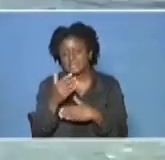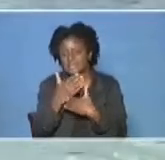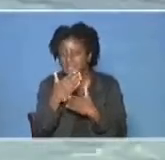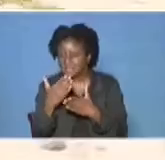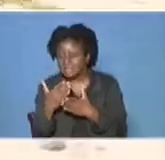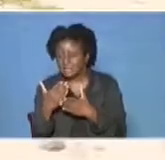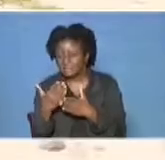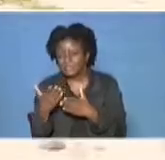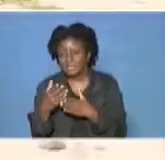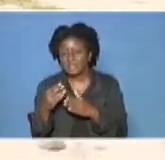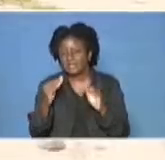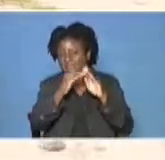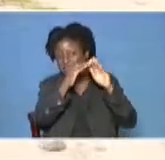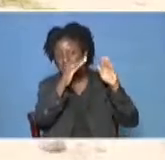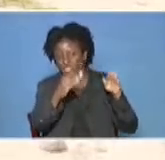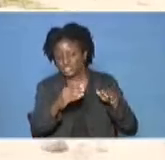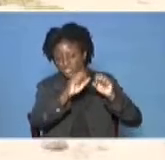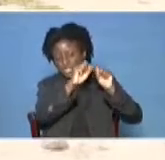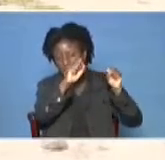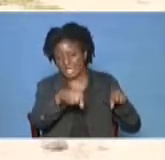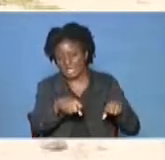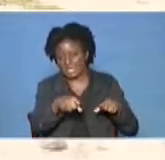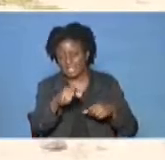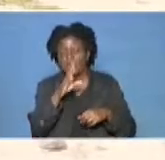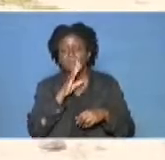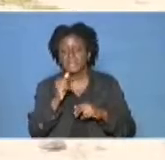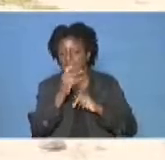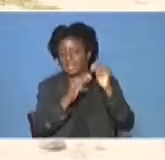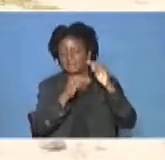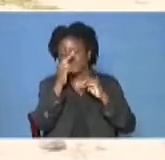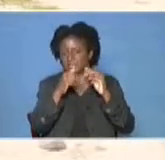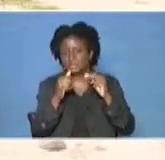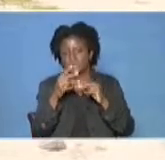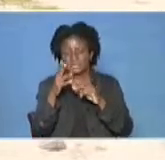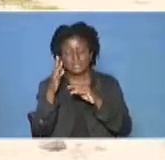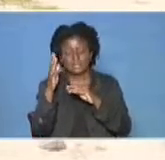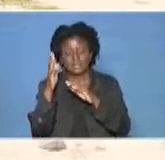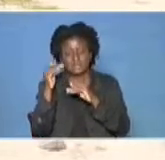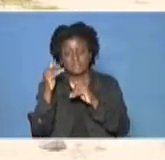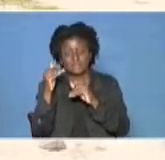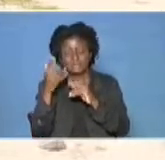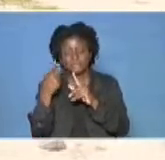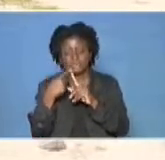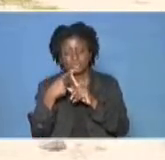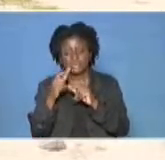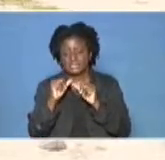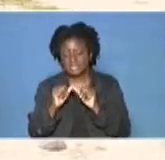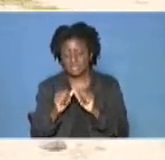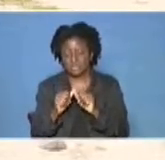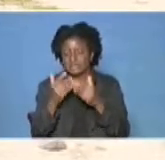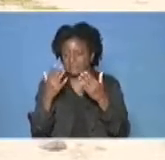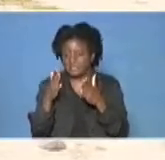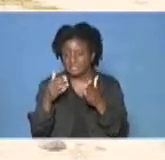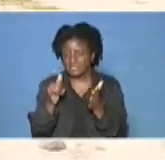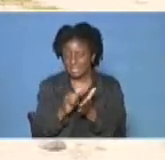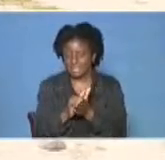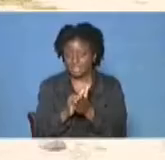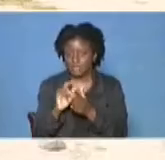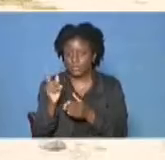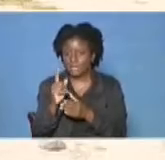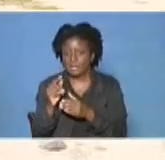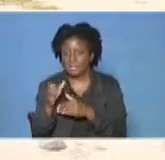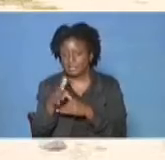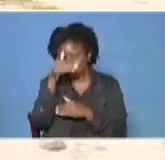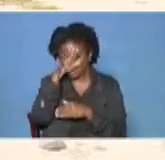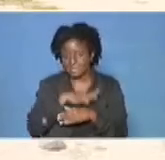somewhat of a shed that has been constructed. We seek to continue and to complete that, whereas the